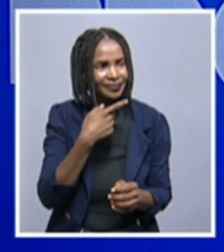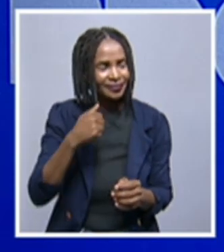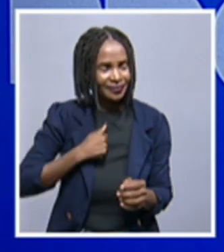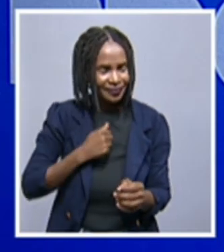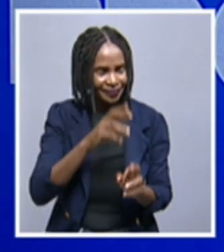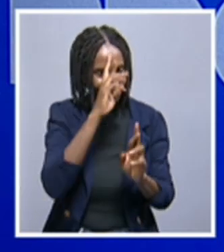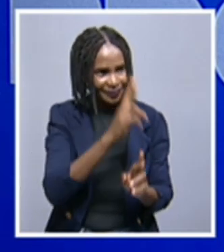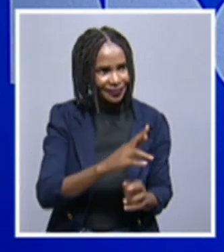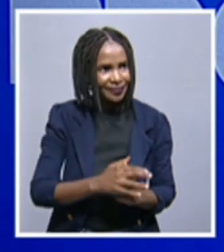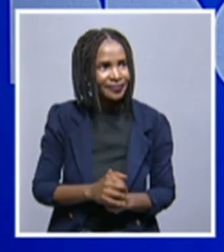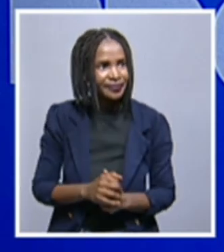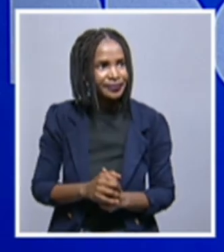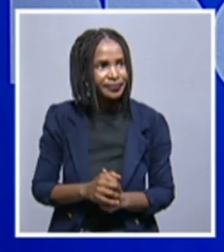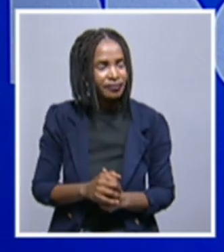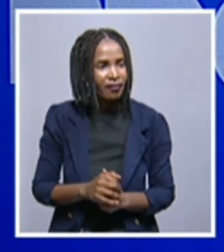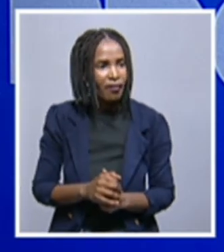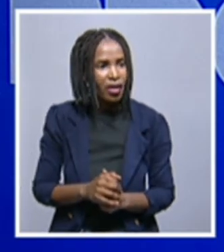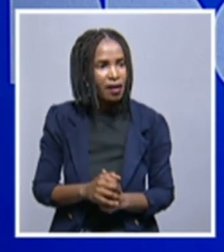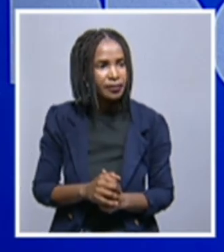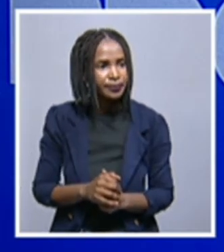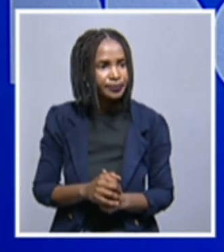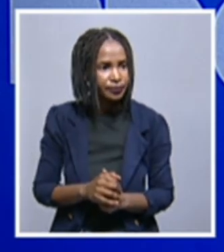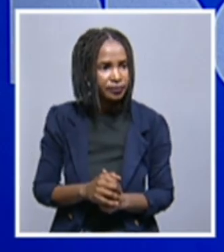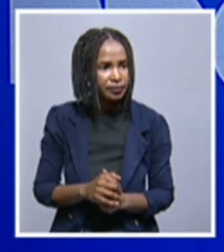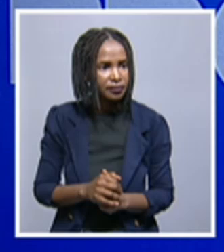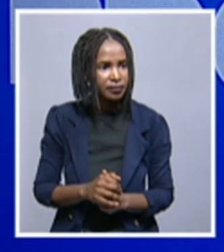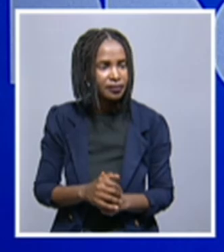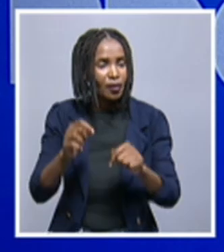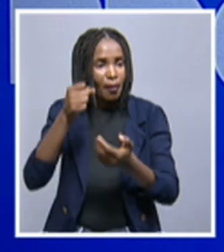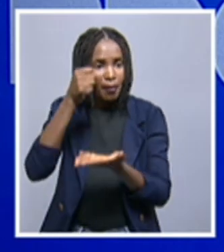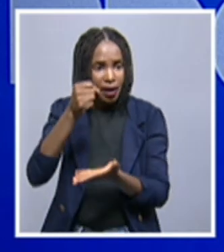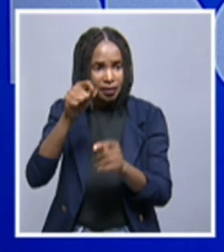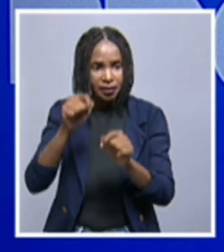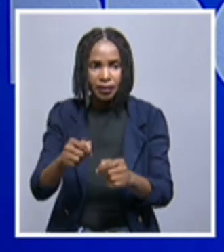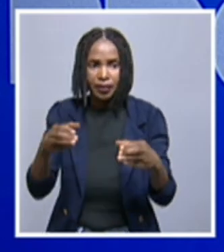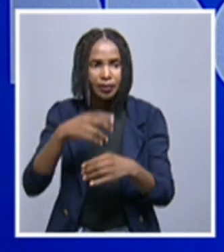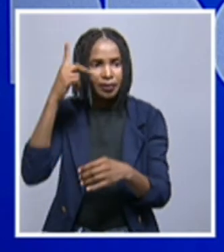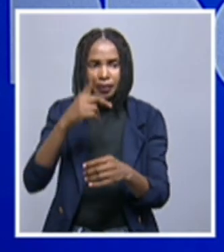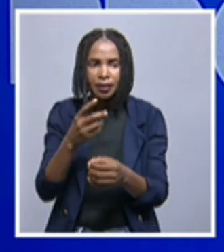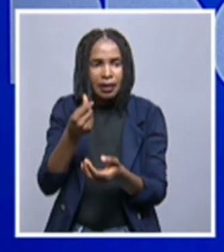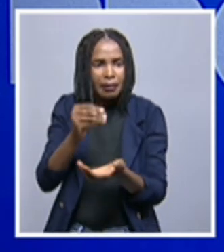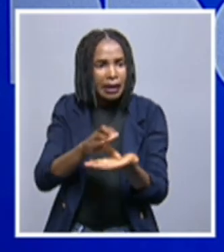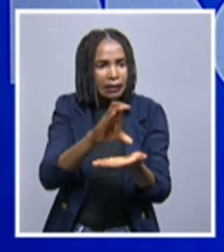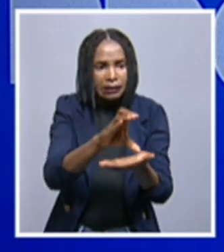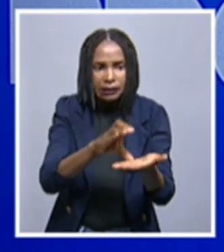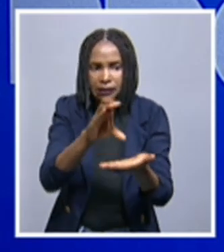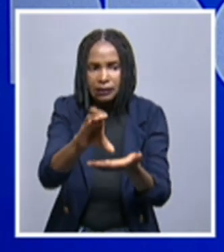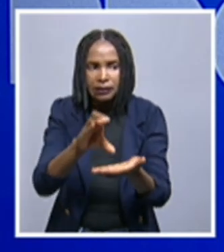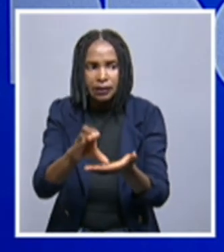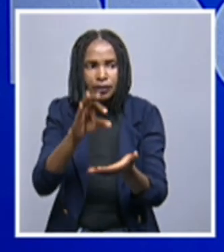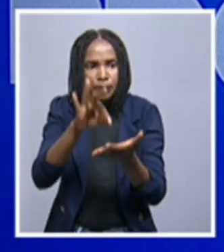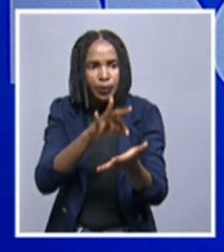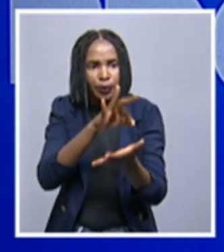the budget of political parties at this moment is being used for political campaigns, some of them including paying